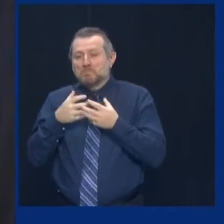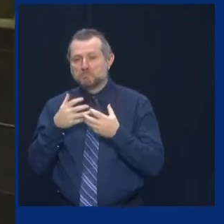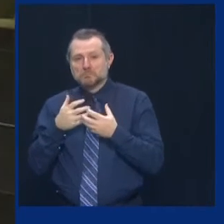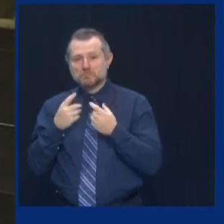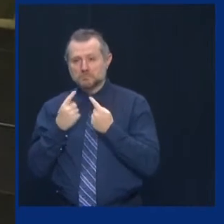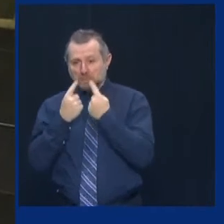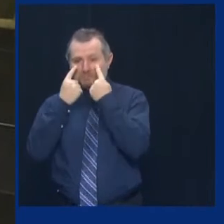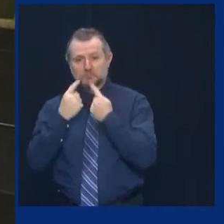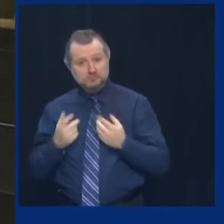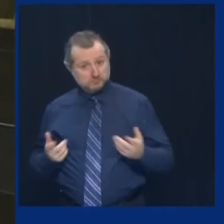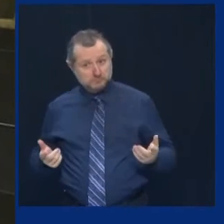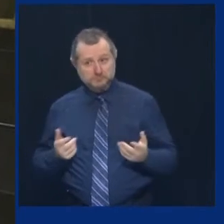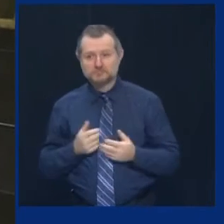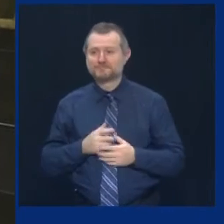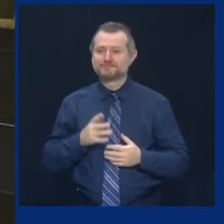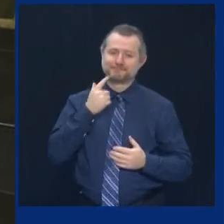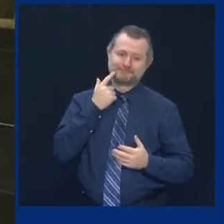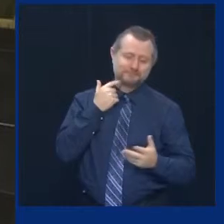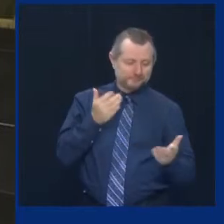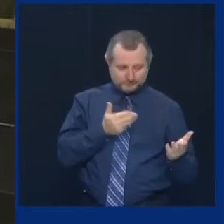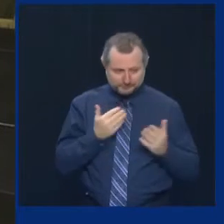operator.